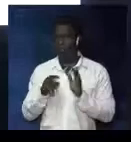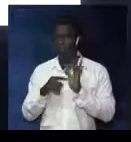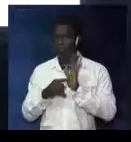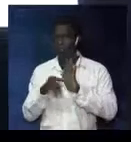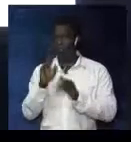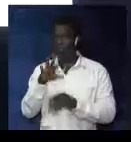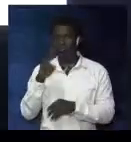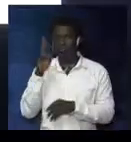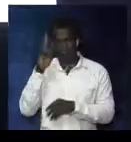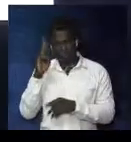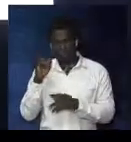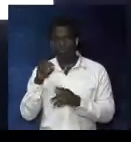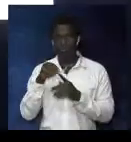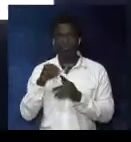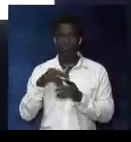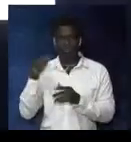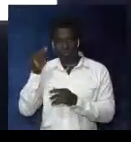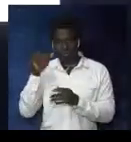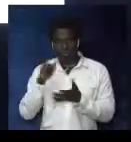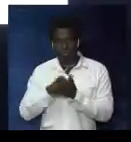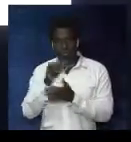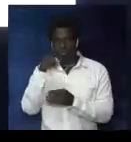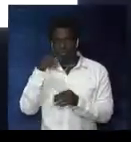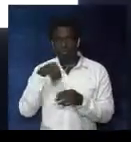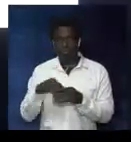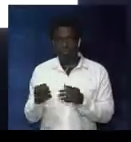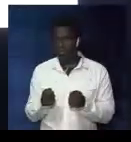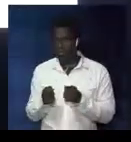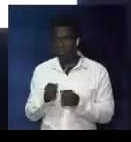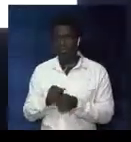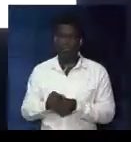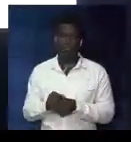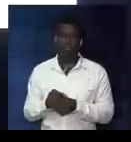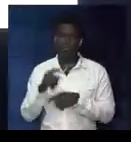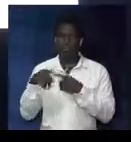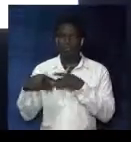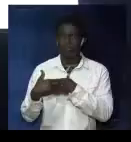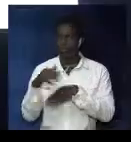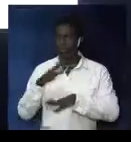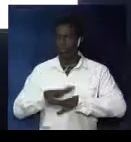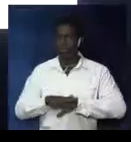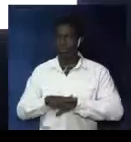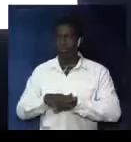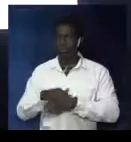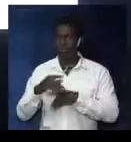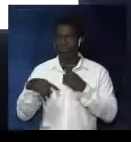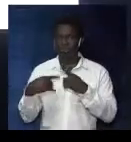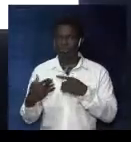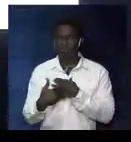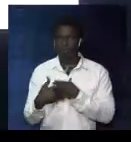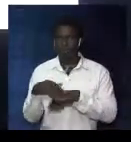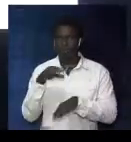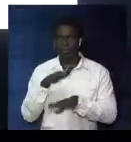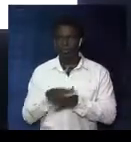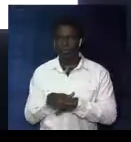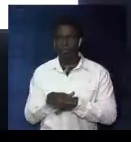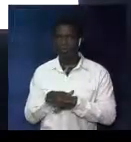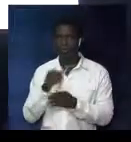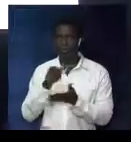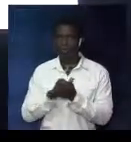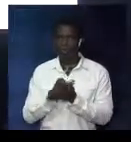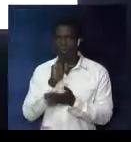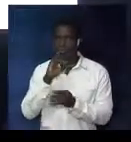auntie that you are in charge. You're taking over the class. Go back on. Go back